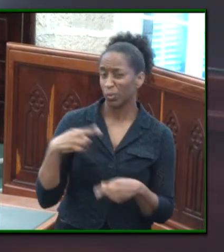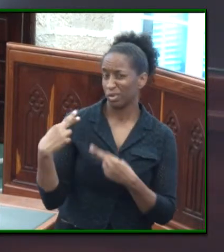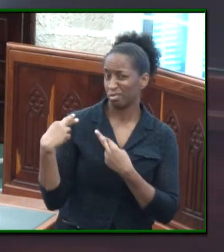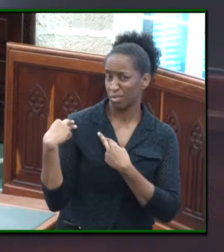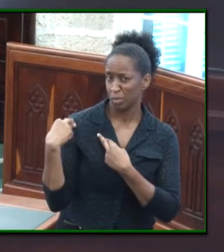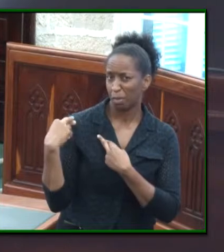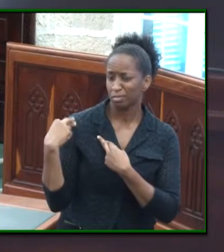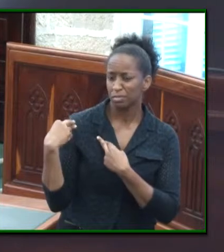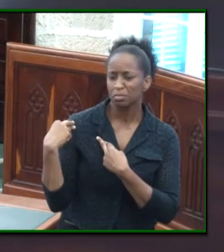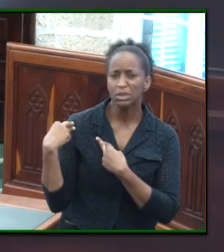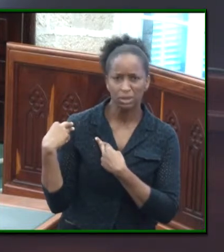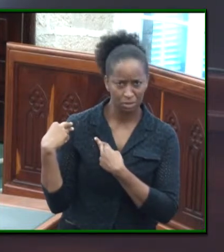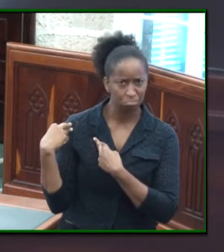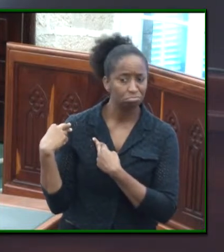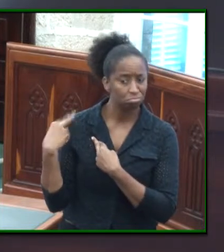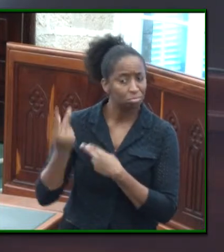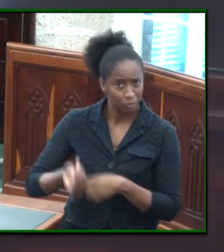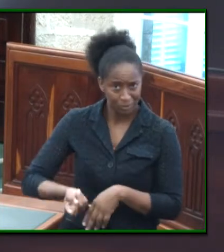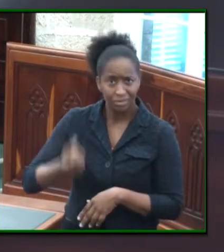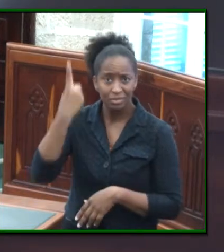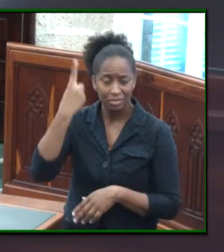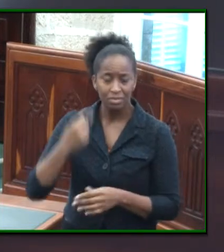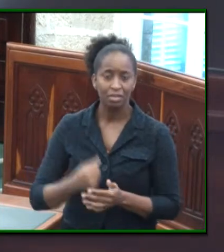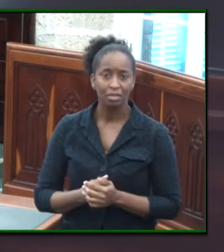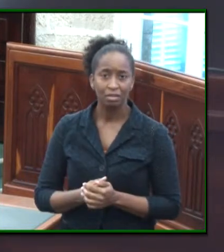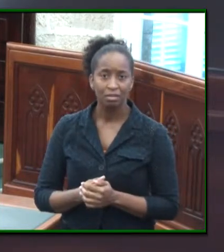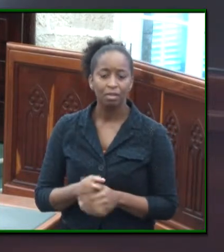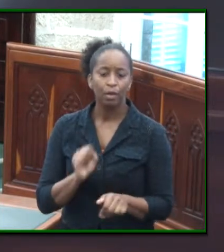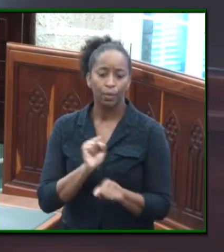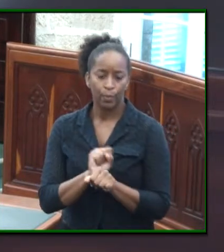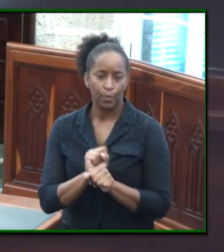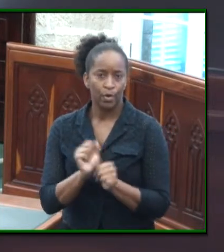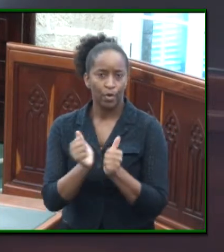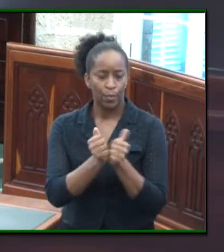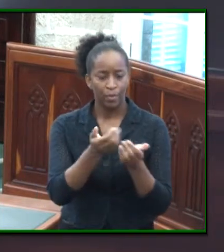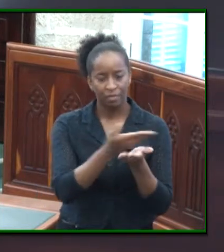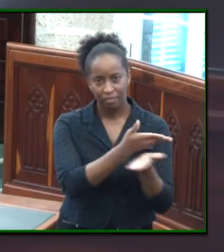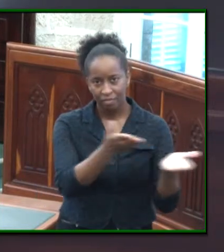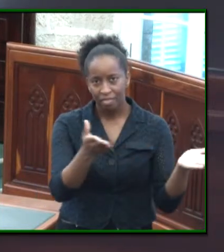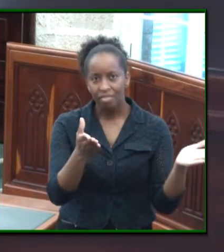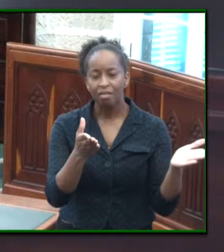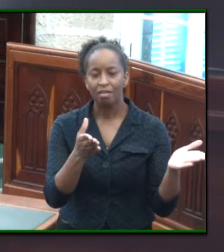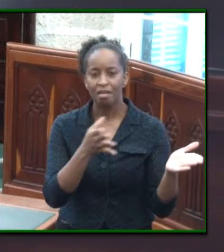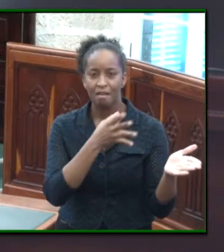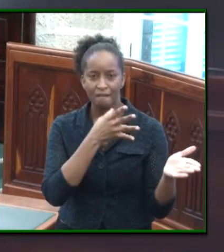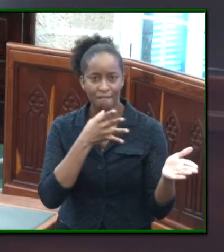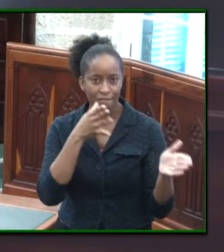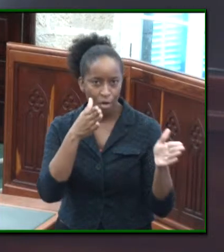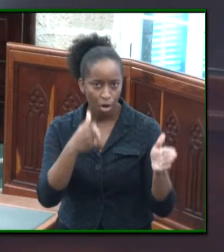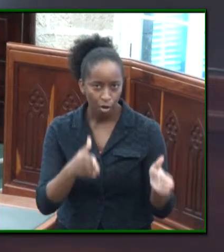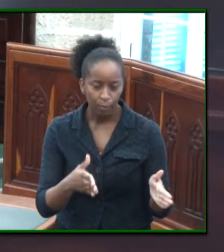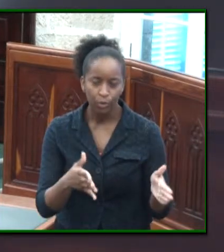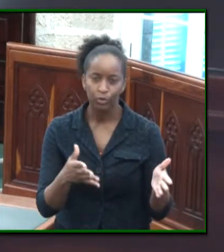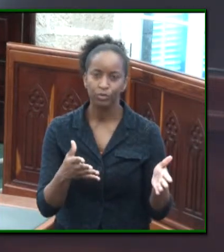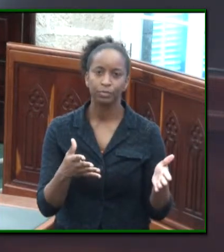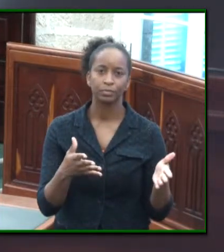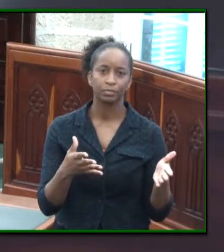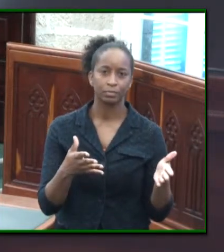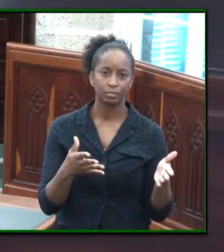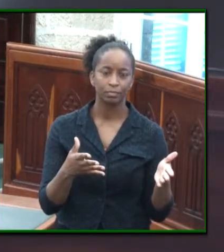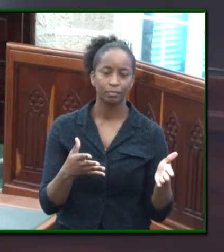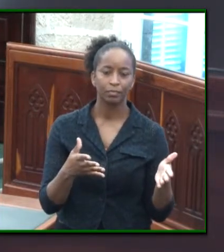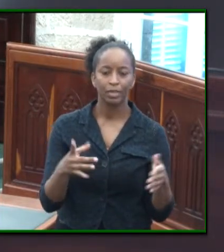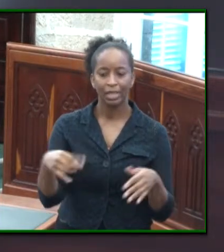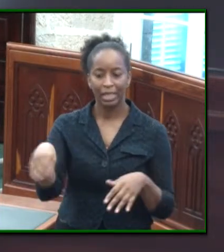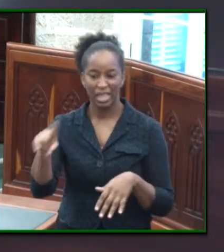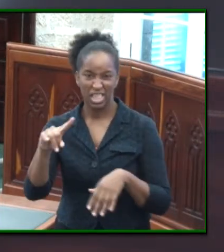farmers and removing these persons who are currently committing these types of crime.